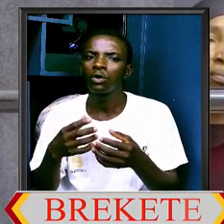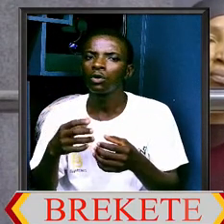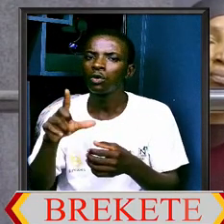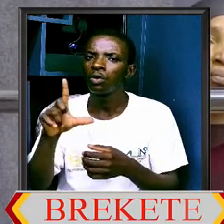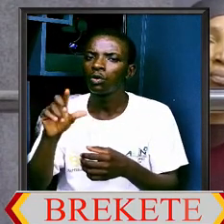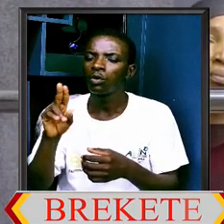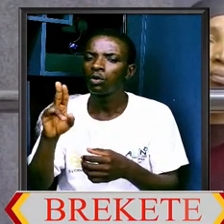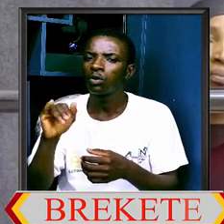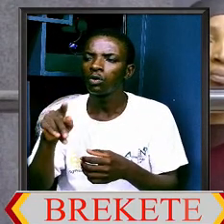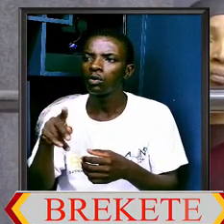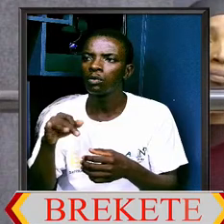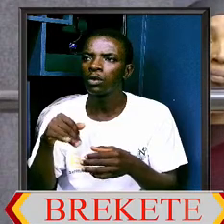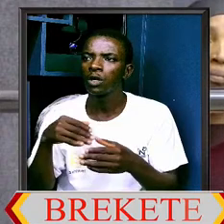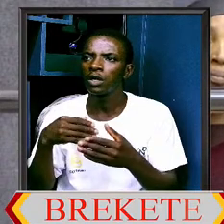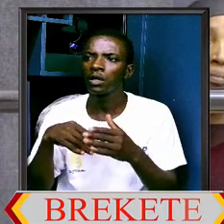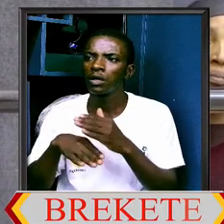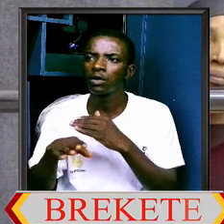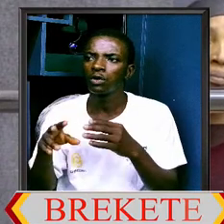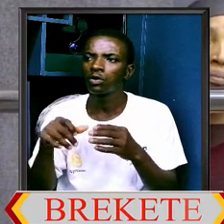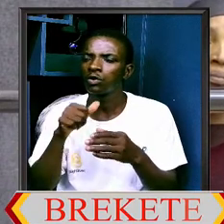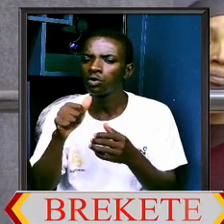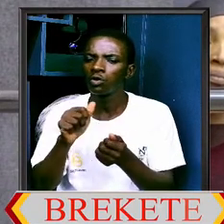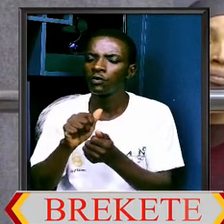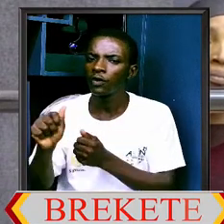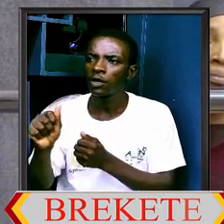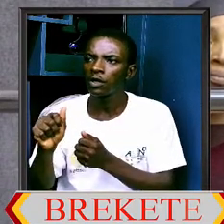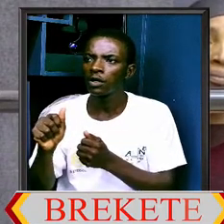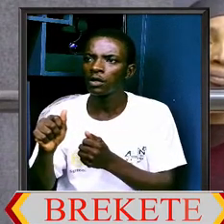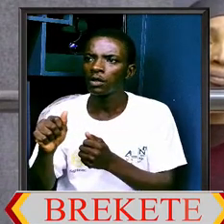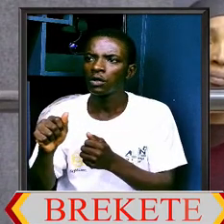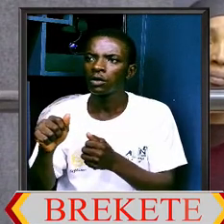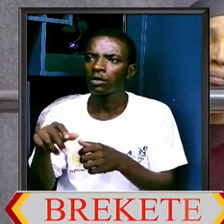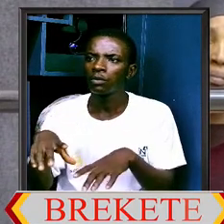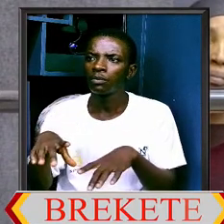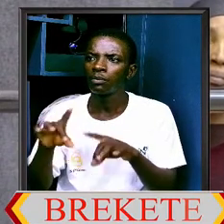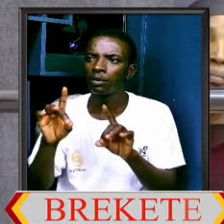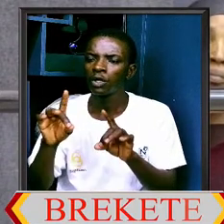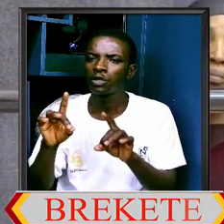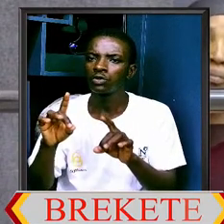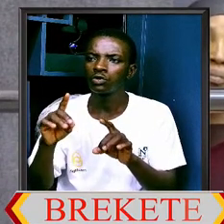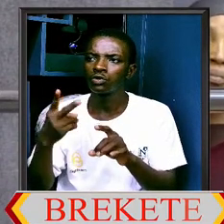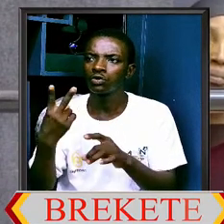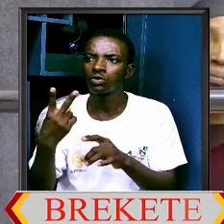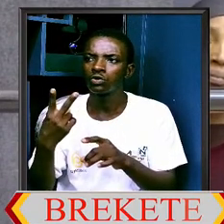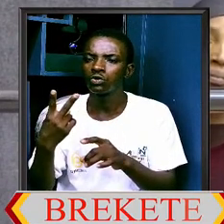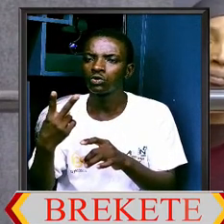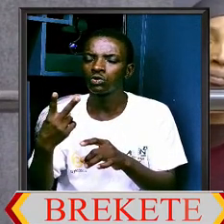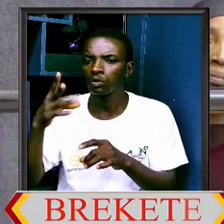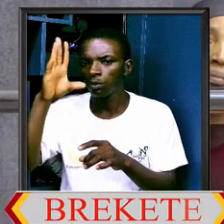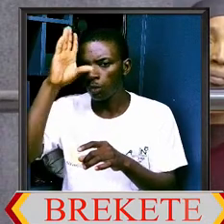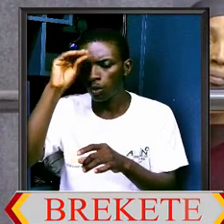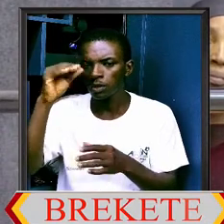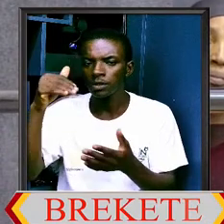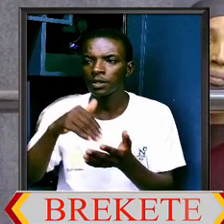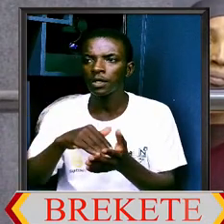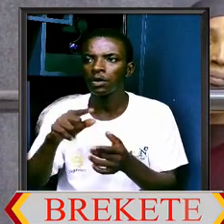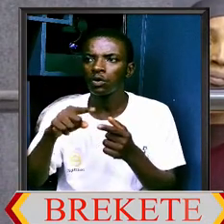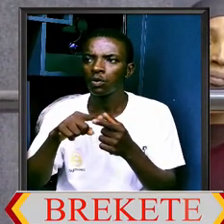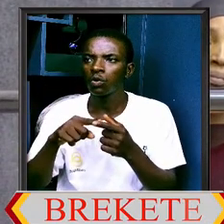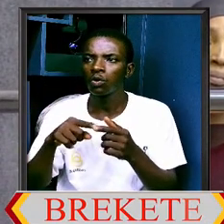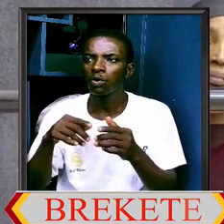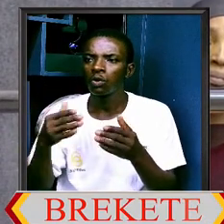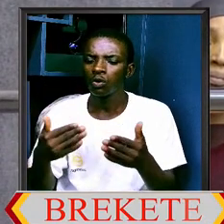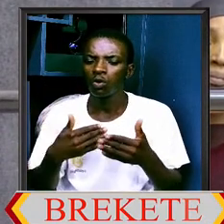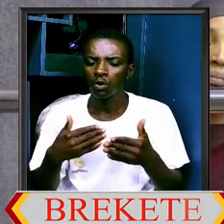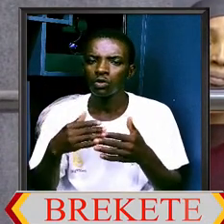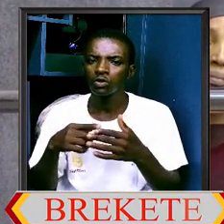So going forward, we are not going far. We now pick two guys. Passengers again. Yes. So when we close